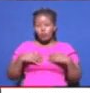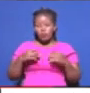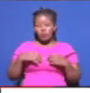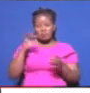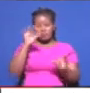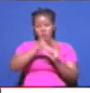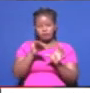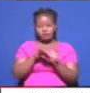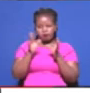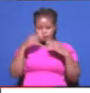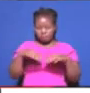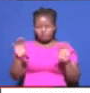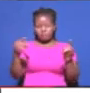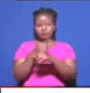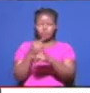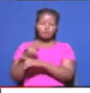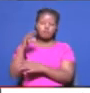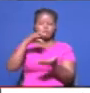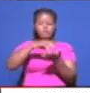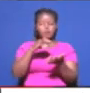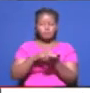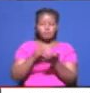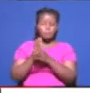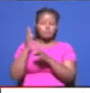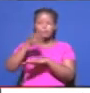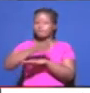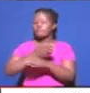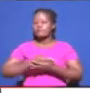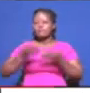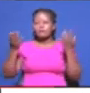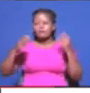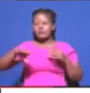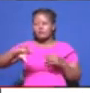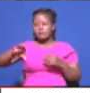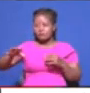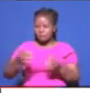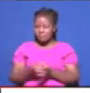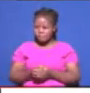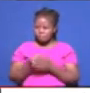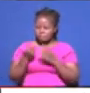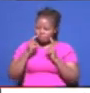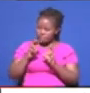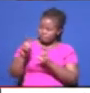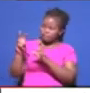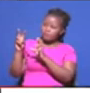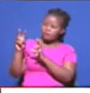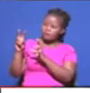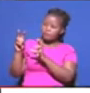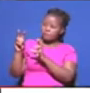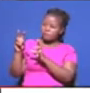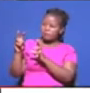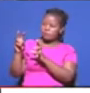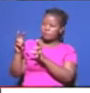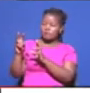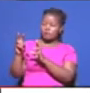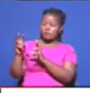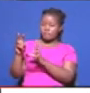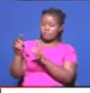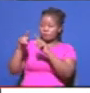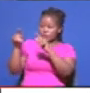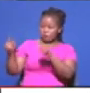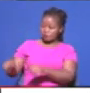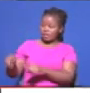in various polling stations across this particular county. When you look at the ballot boxes that we actually have here,